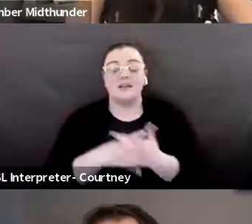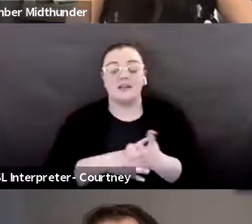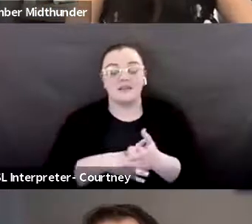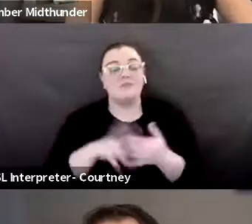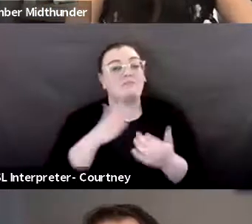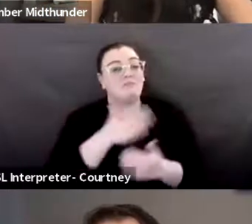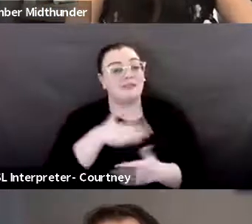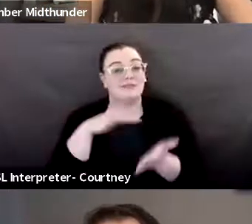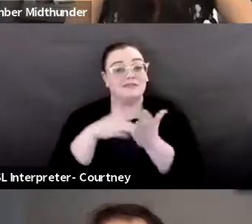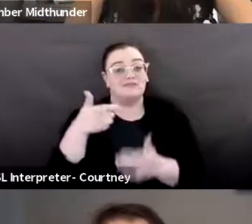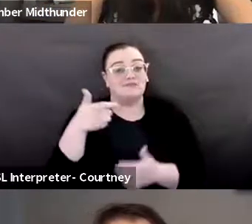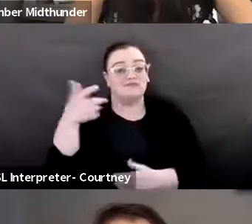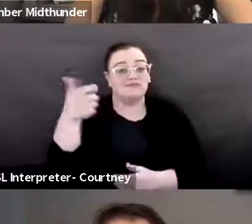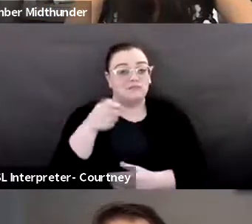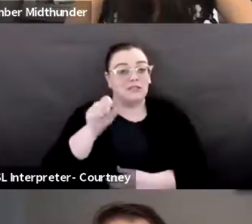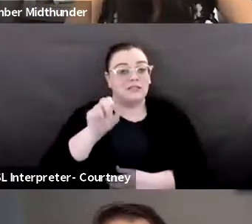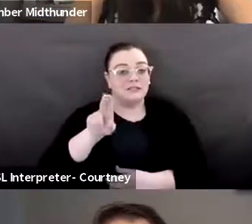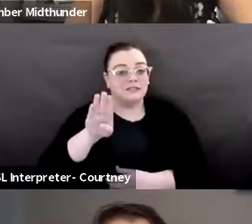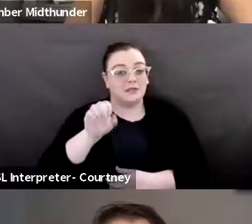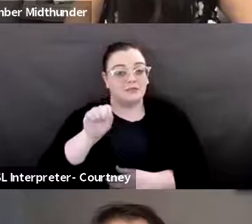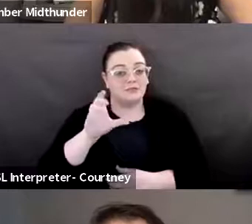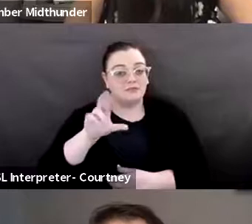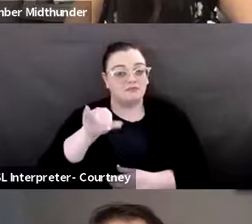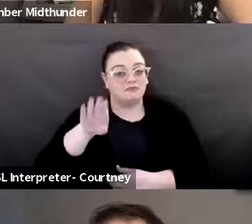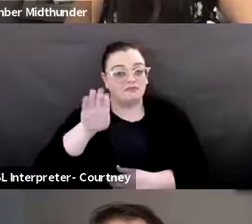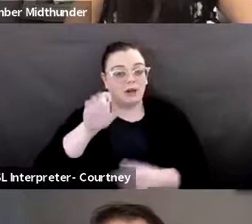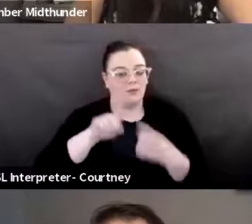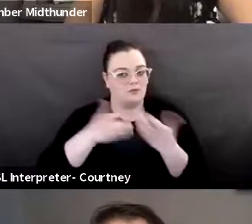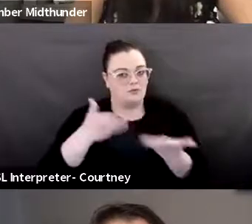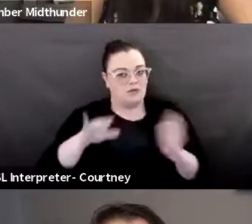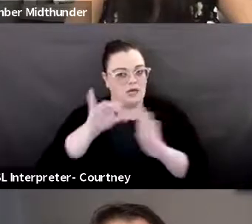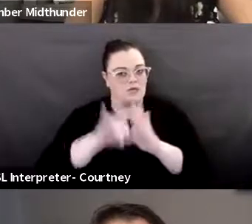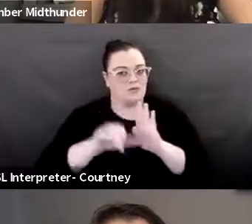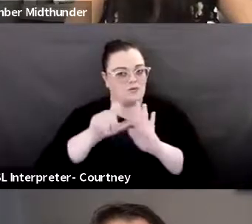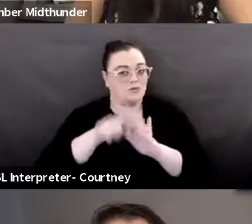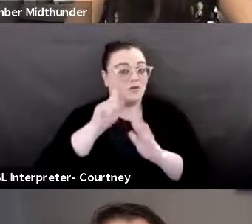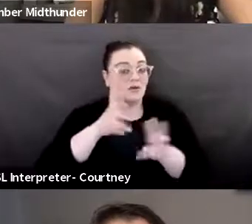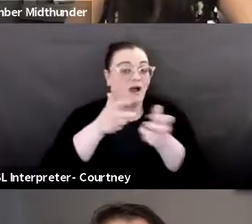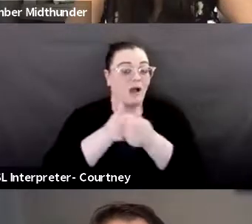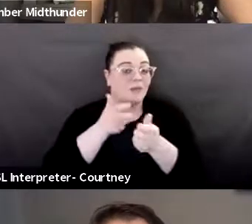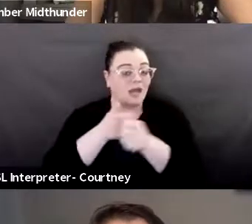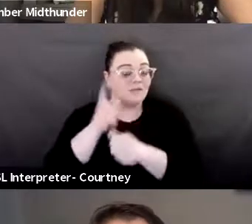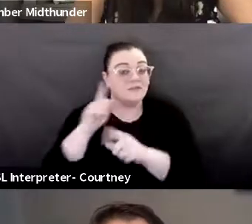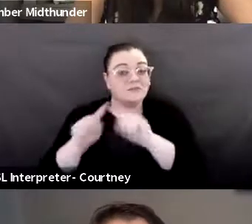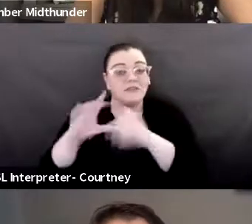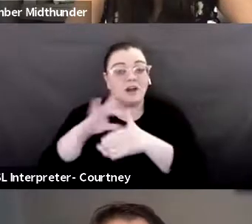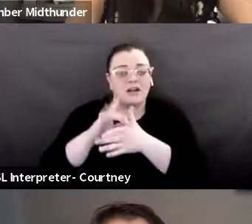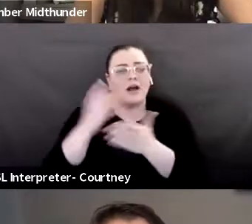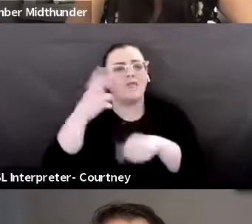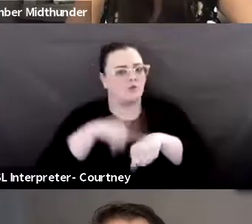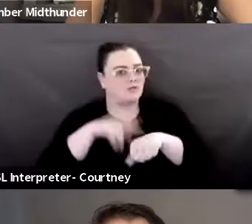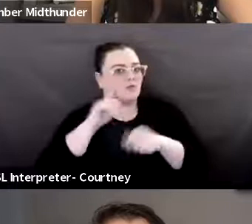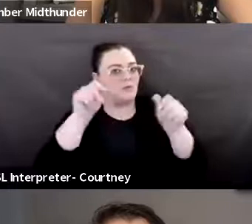please subscribe to SAG-AFTRA's YouTube channel so you can get updates on the content that we're posting. Of course, you'll be able to see this later. I want to